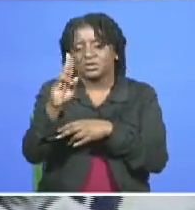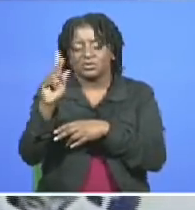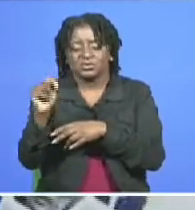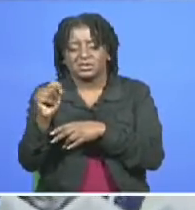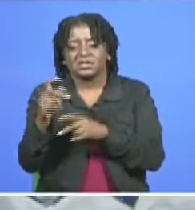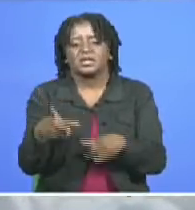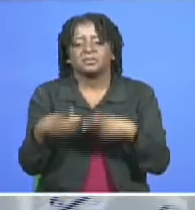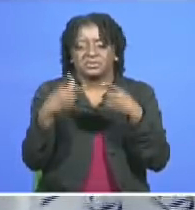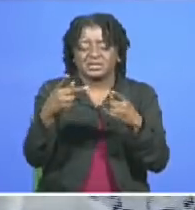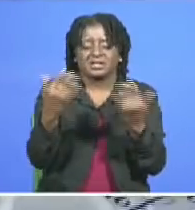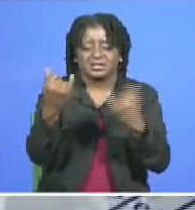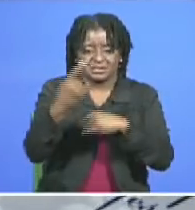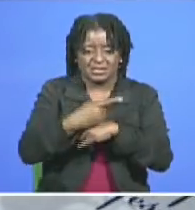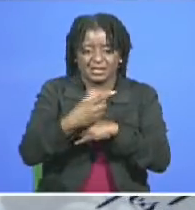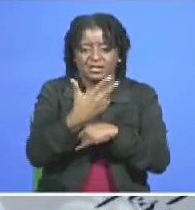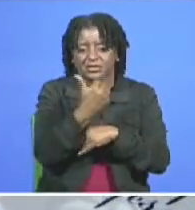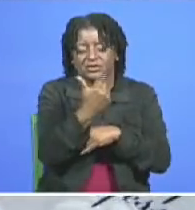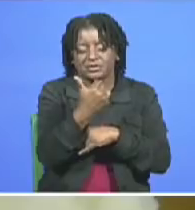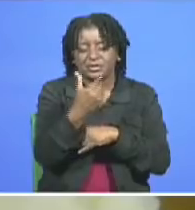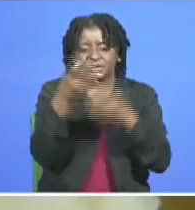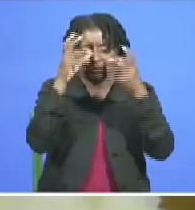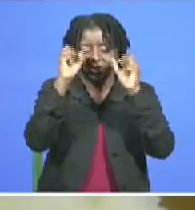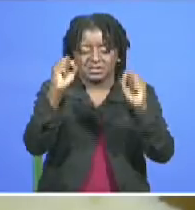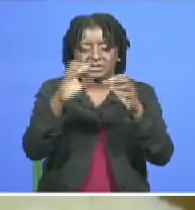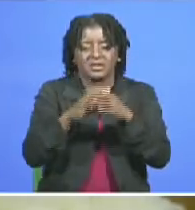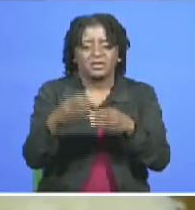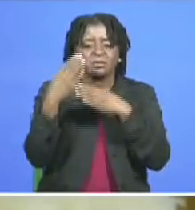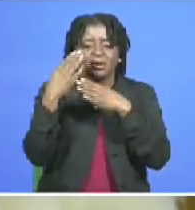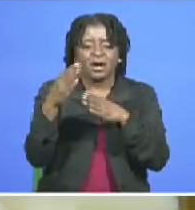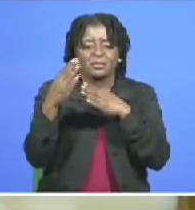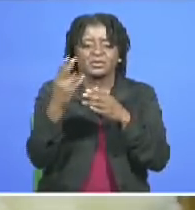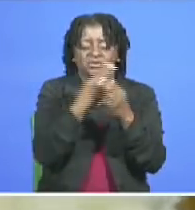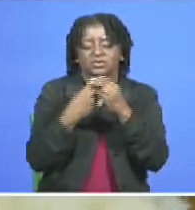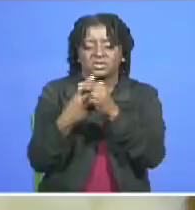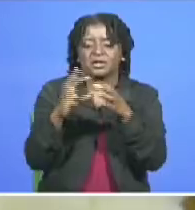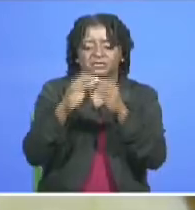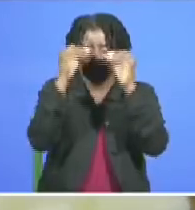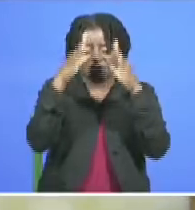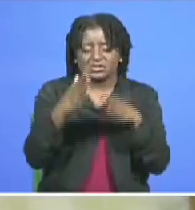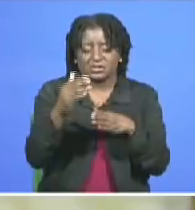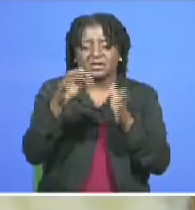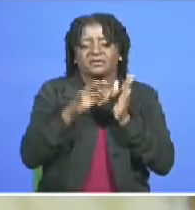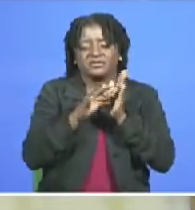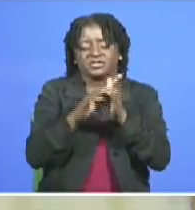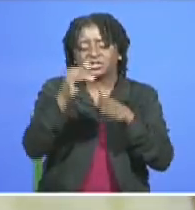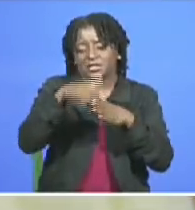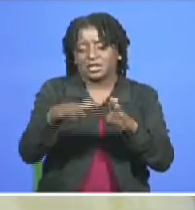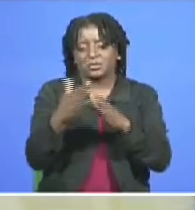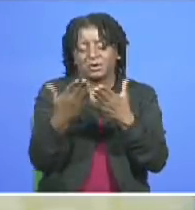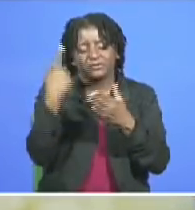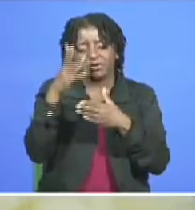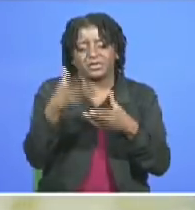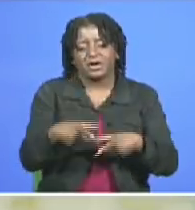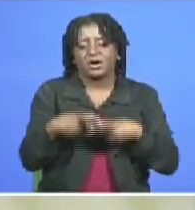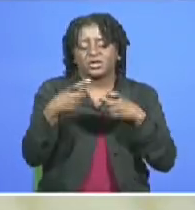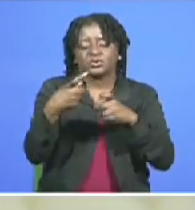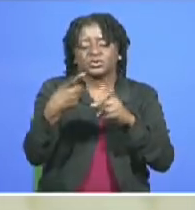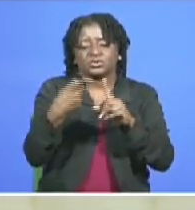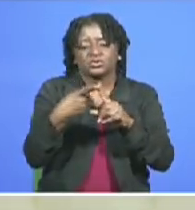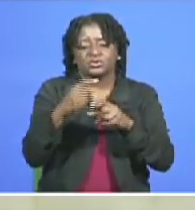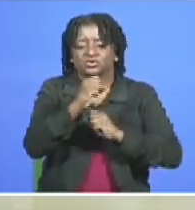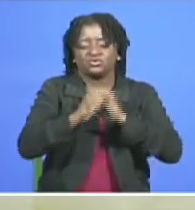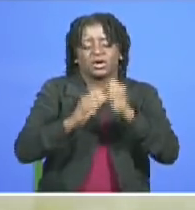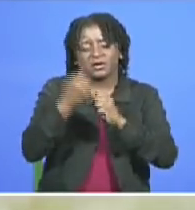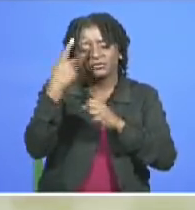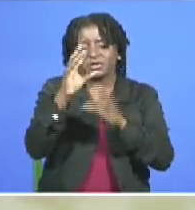JFK today. 13 presidents of the Bahamas Union of Teachers are featured in the book for their invaluable contribution to the struggle for teachers' rights